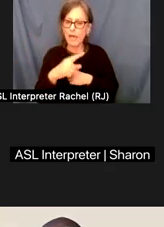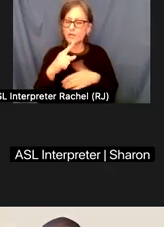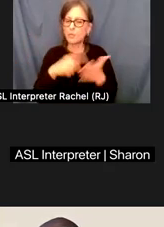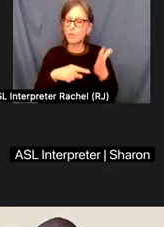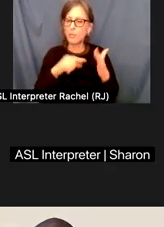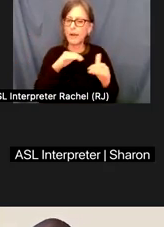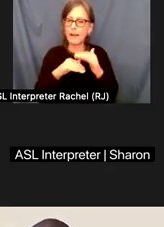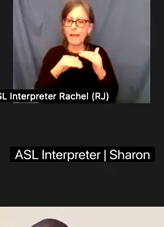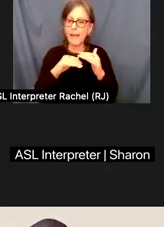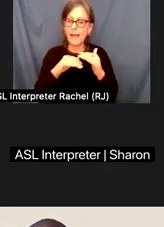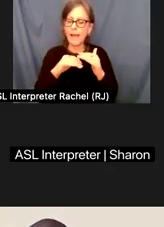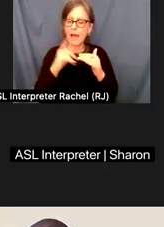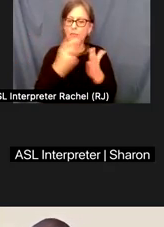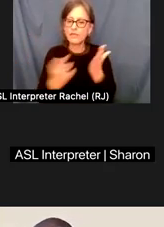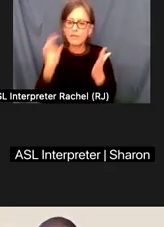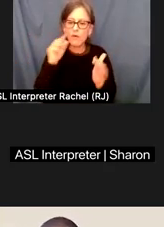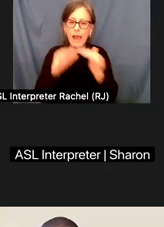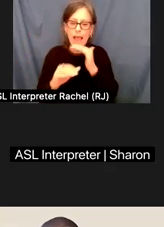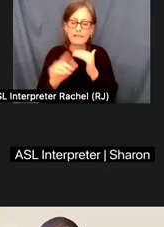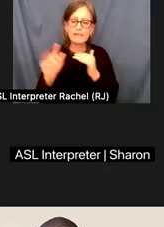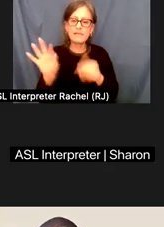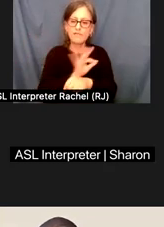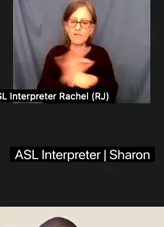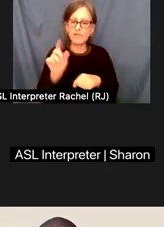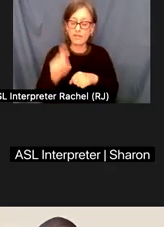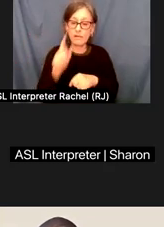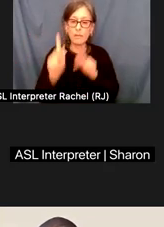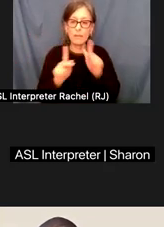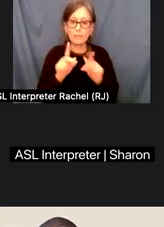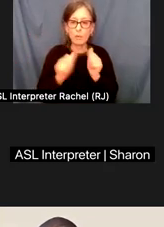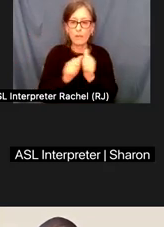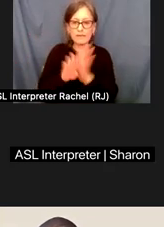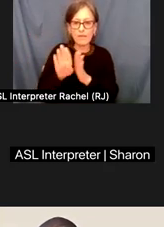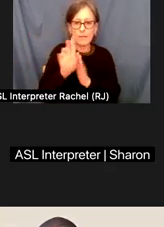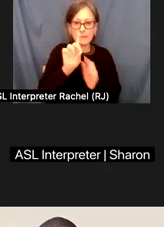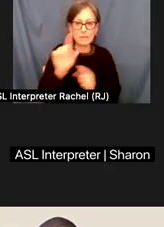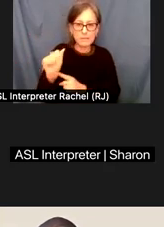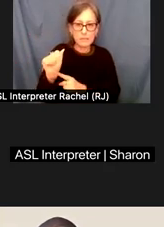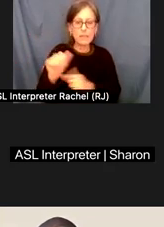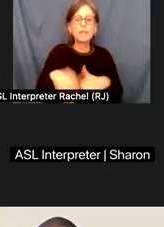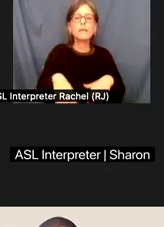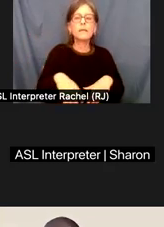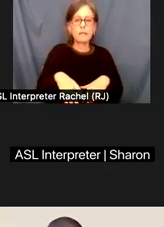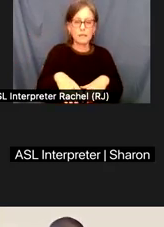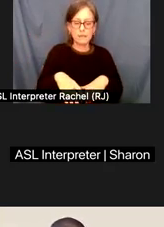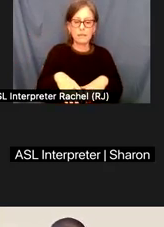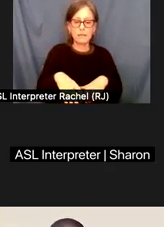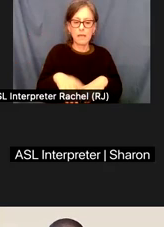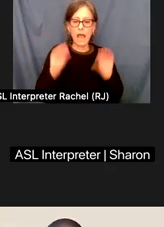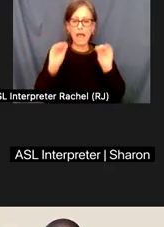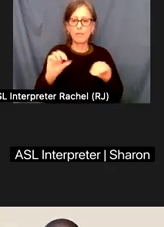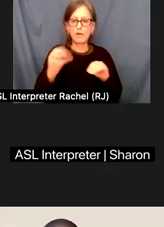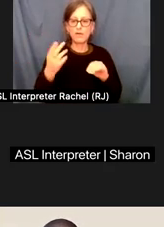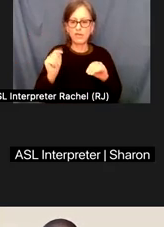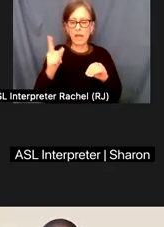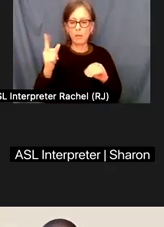and functional needs, including individuals' developmental disabilities. I've just put in the chat a link to a